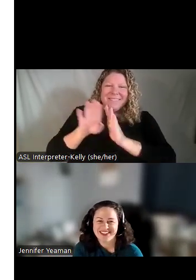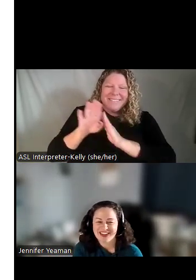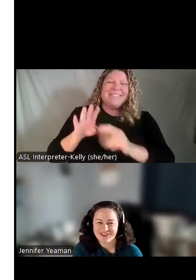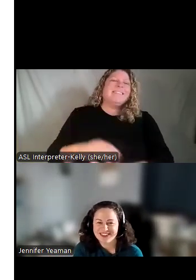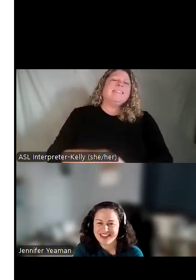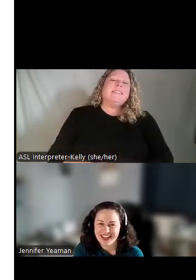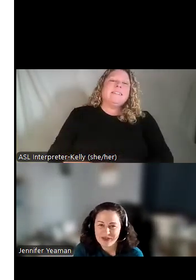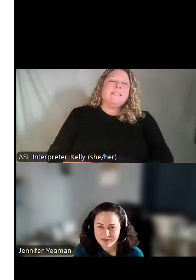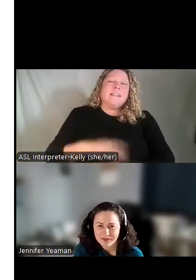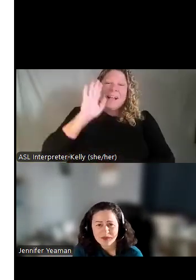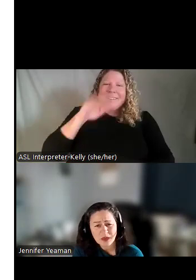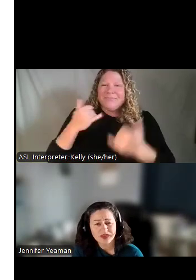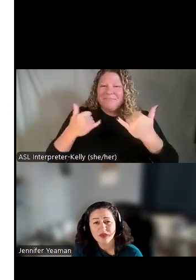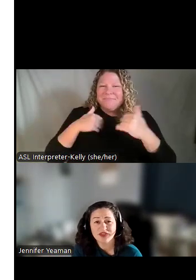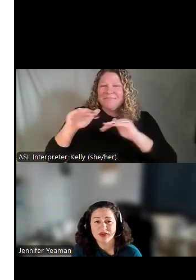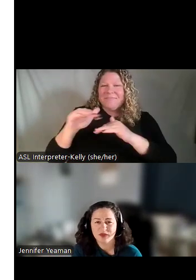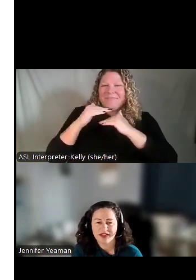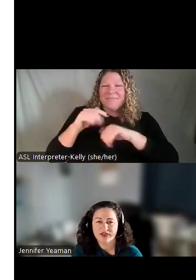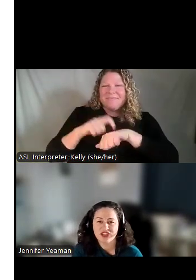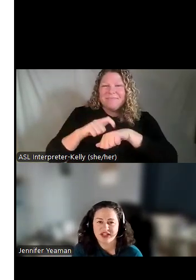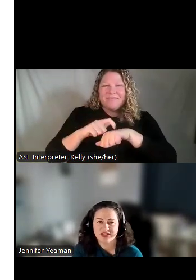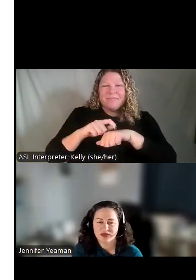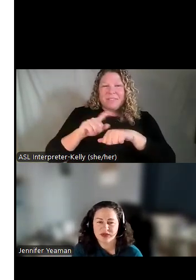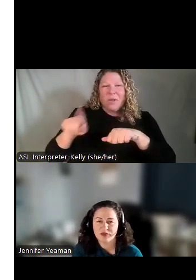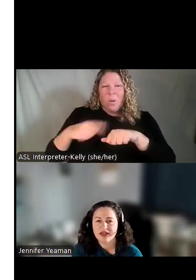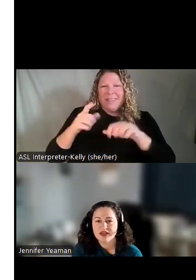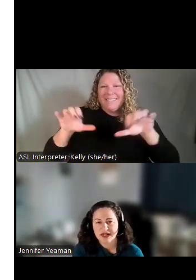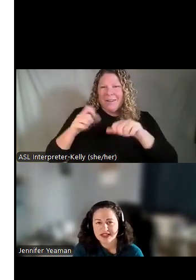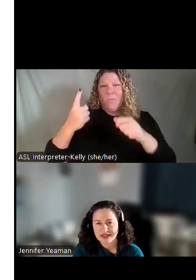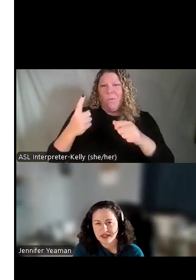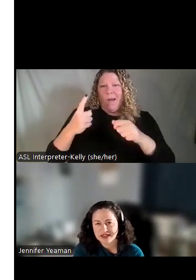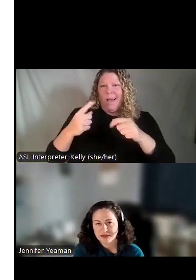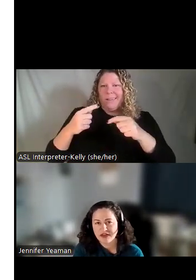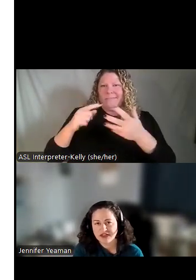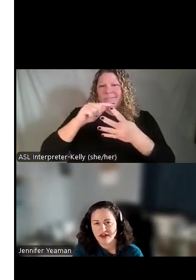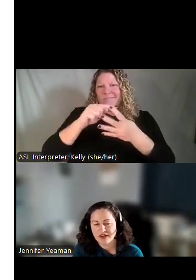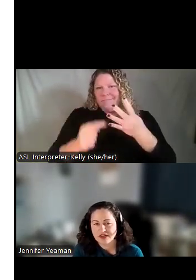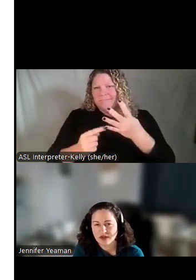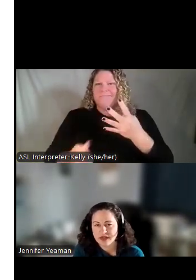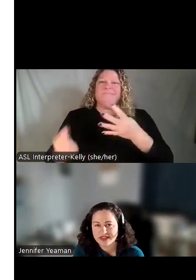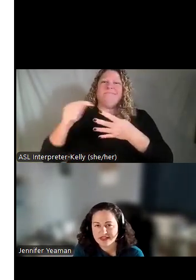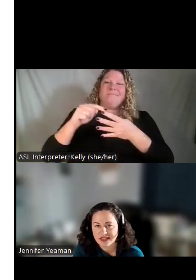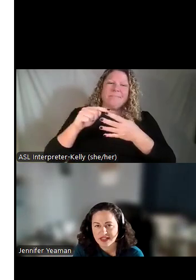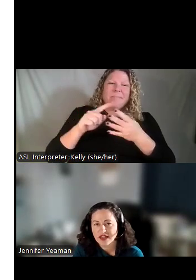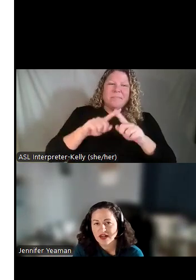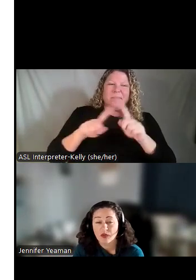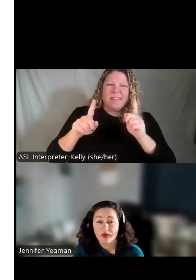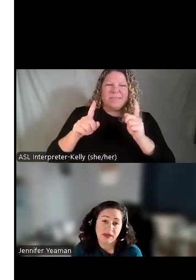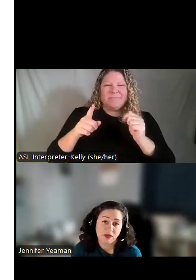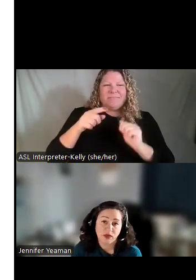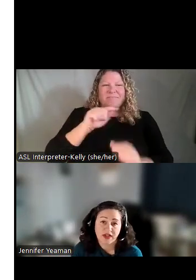of our limited time for today, we only went through one iteration as a group, but I simulated some other scenarios so we could